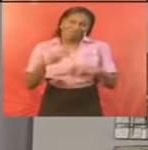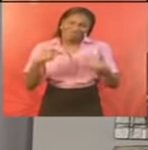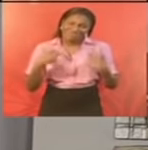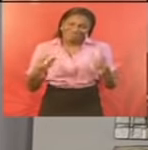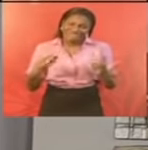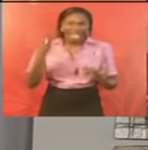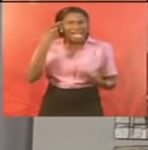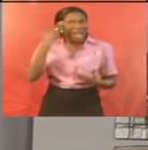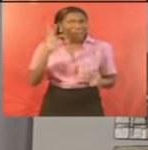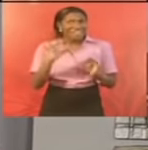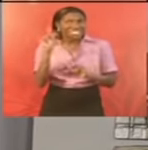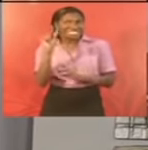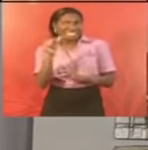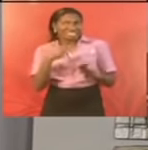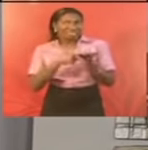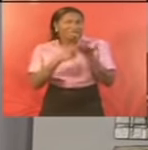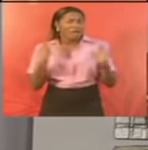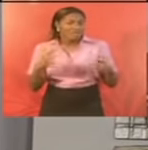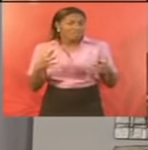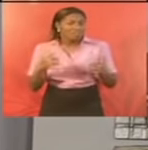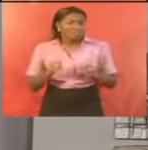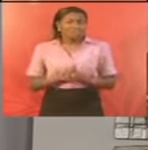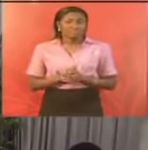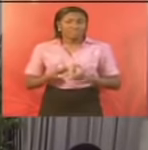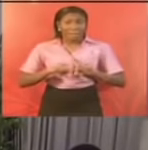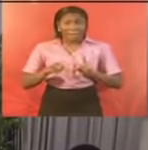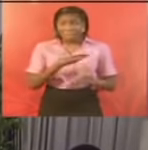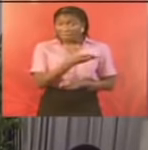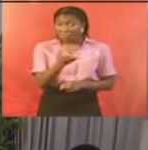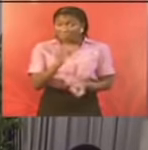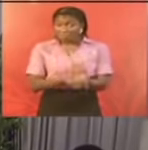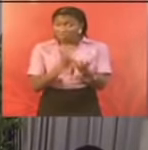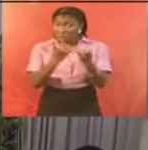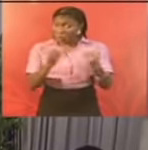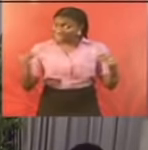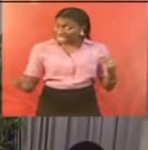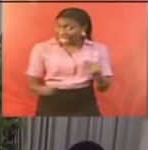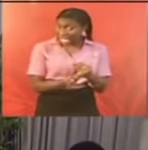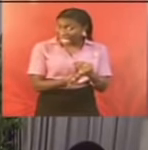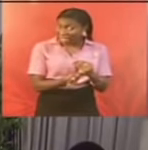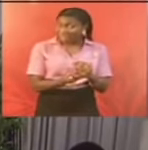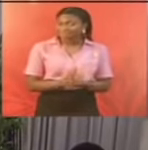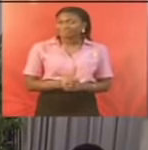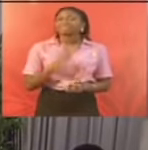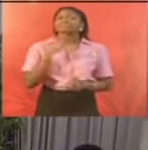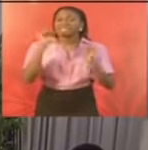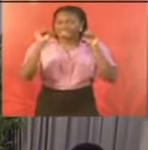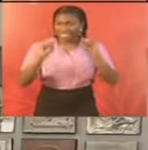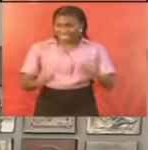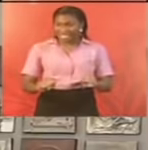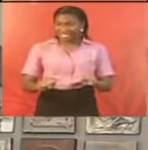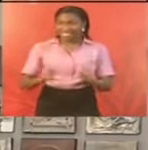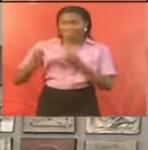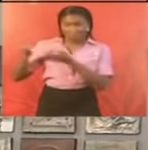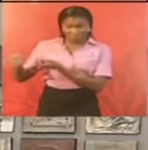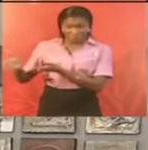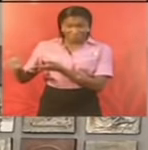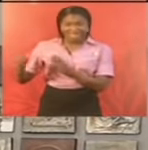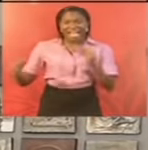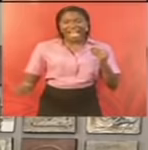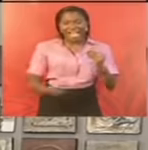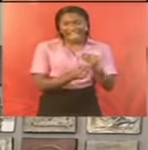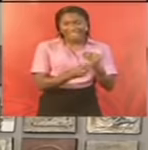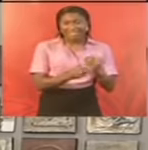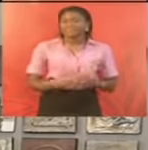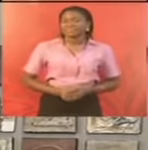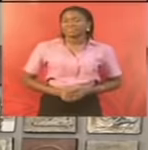know if Dr. Hines wants to clarify or add. Okay, just to add, thank you, Minister, to the response. While there